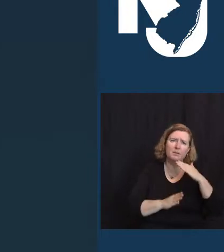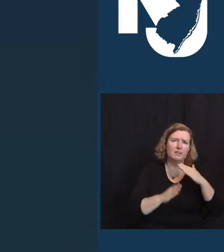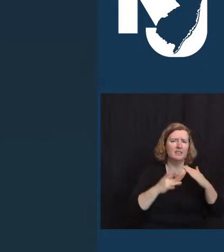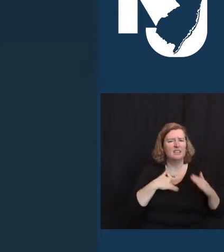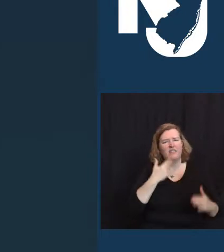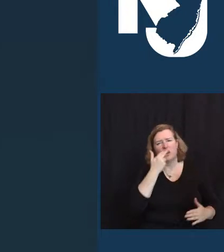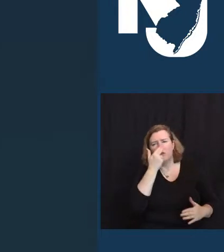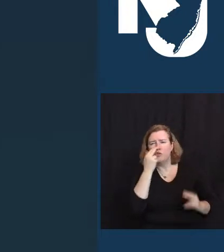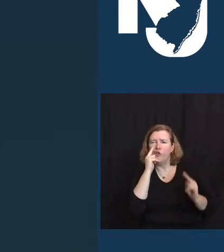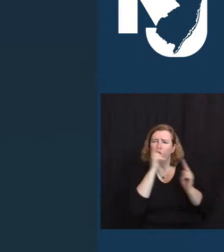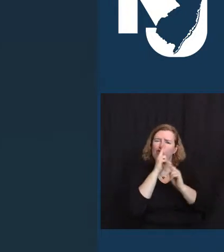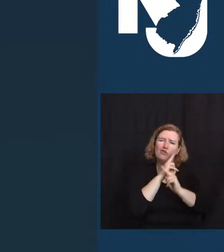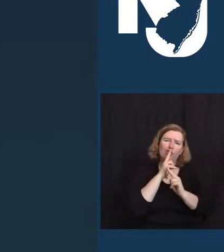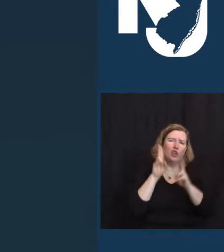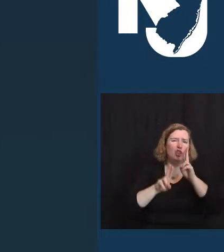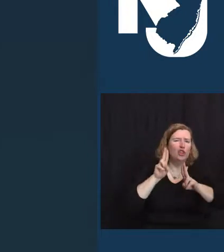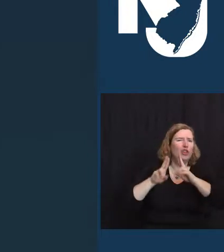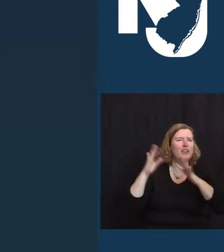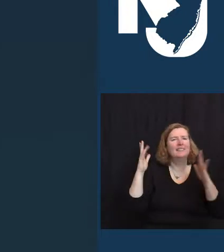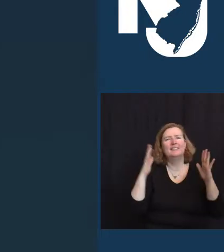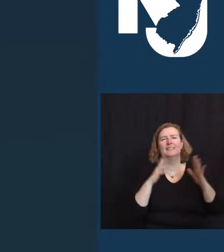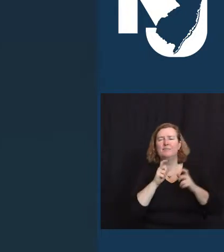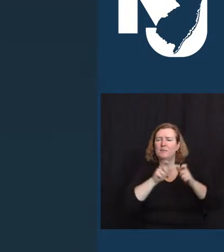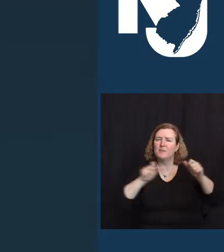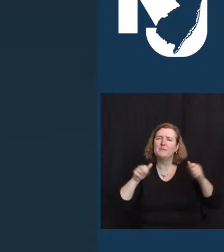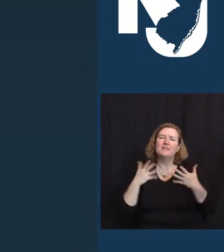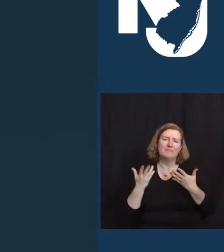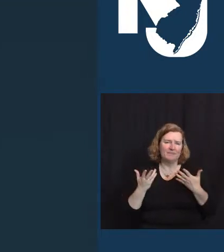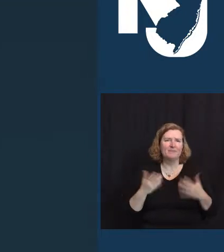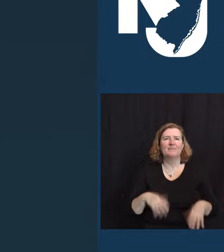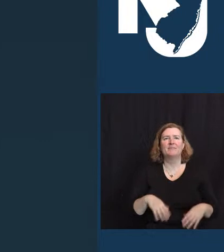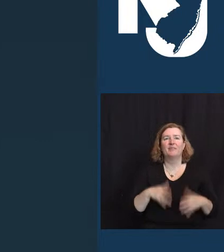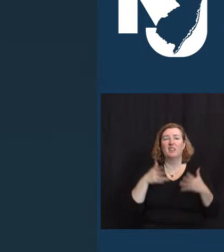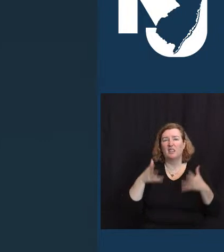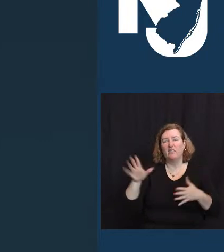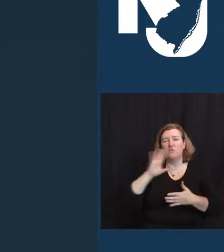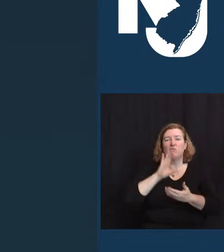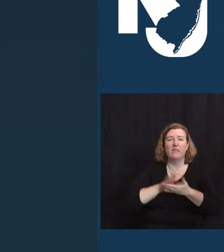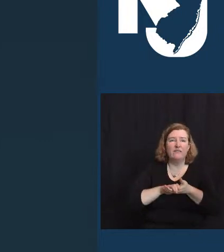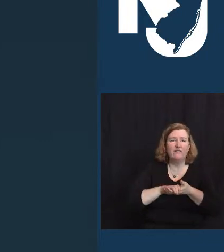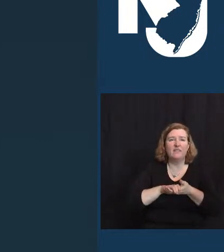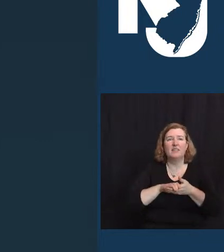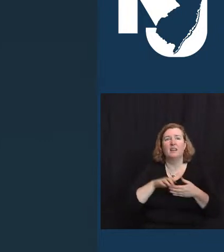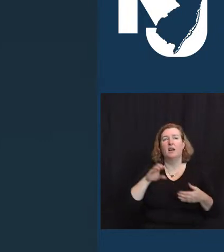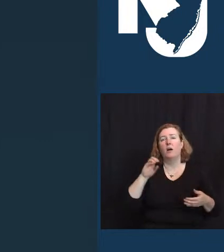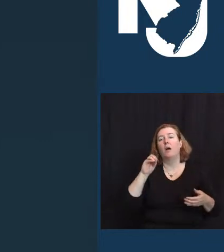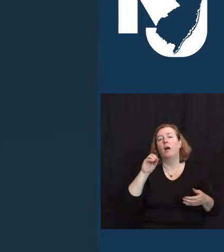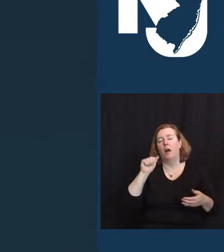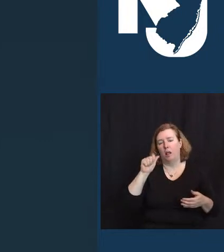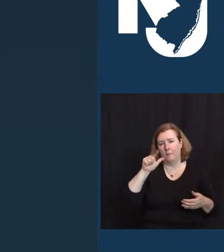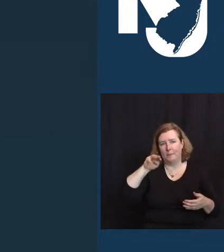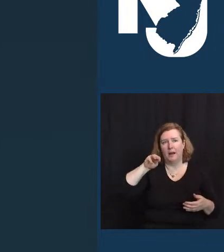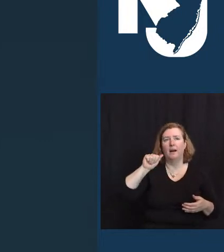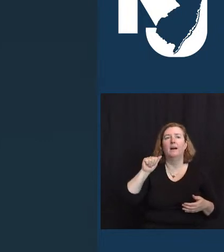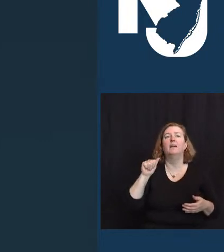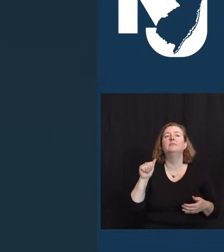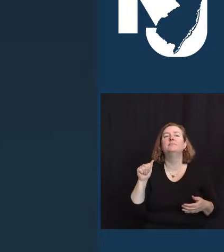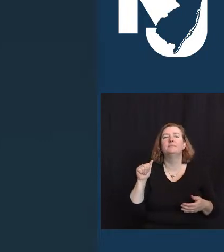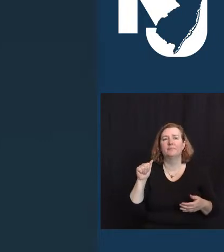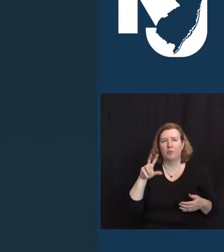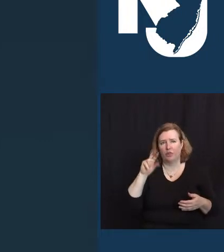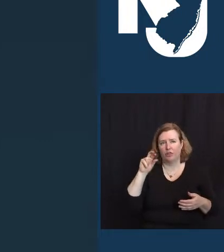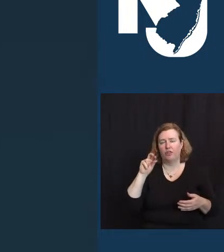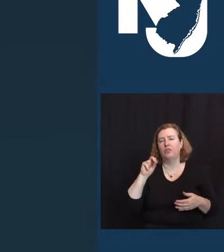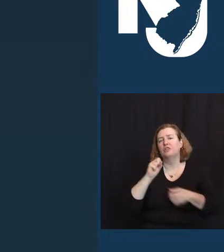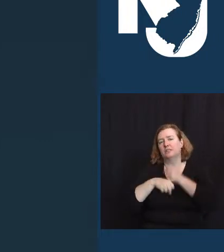into the neighborhoods he served. Hector leaves behind his wife, Alma, of 30 years, and their 2 daughters, Catherine, who's